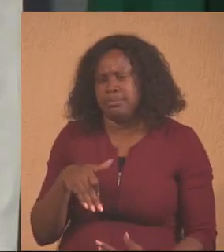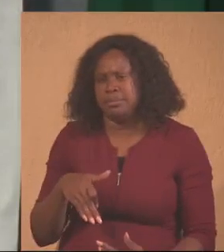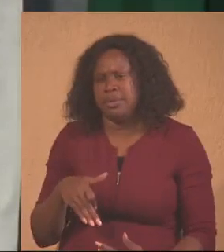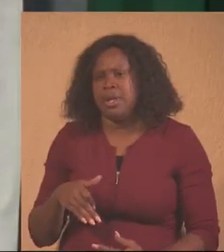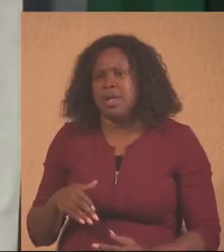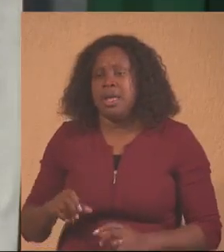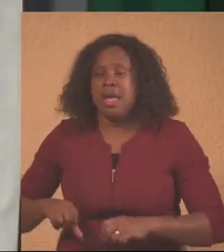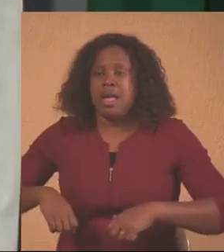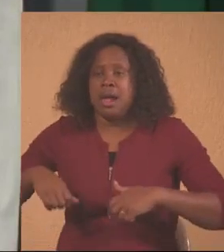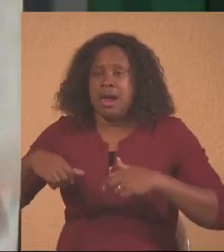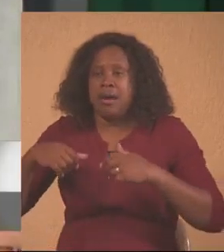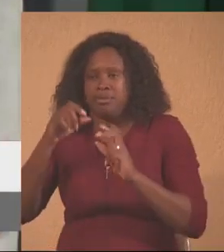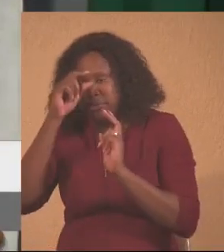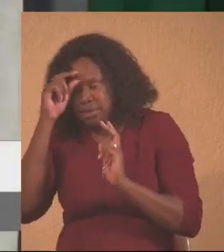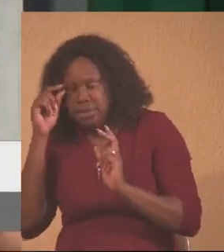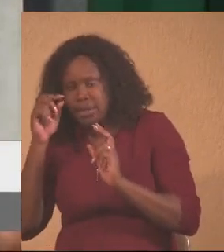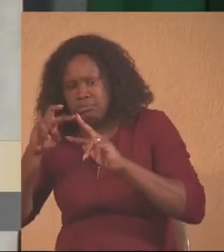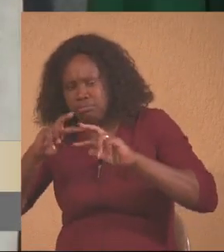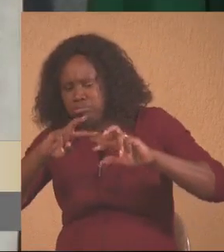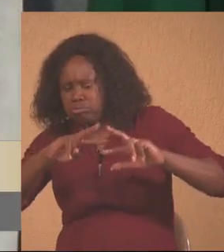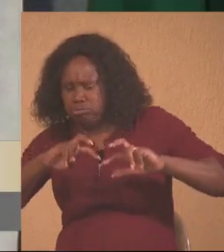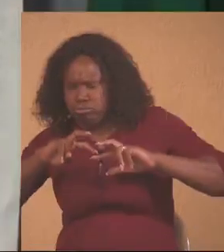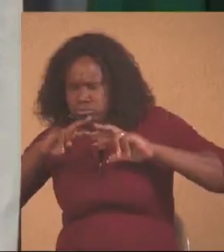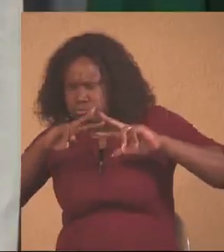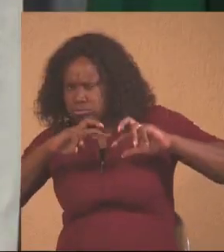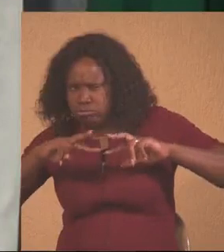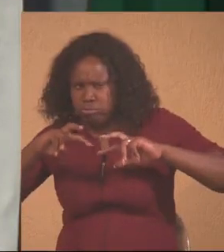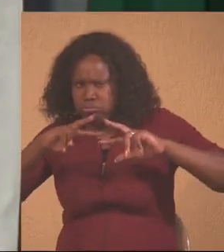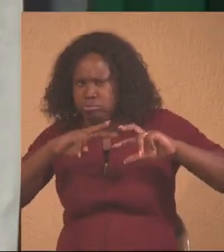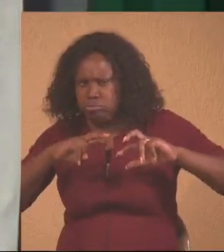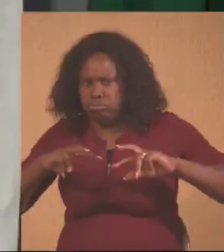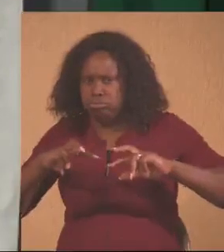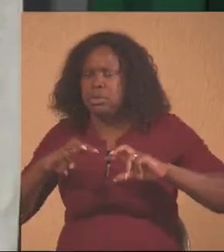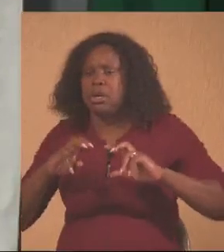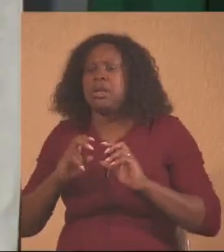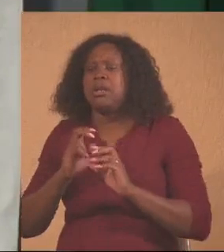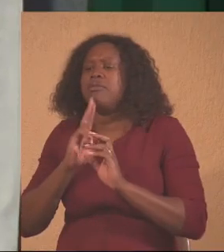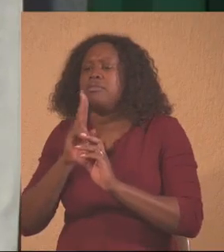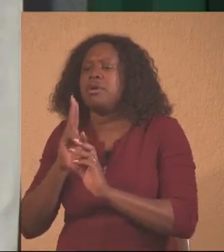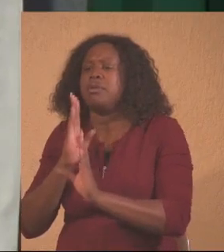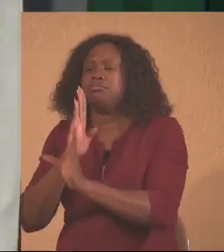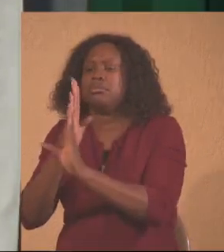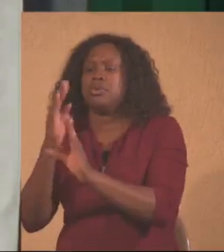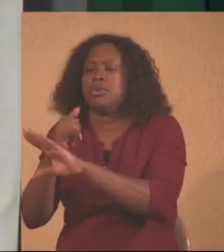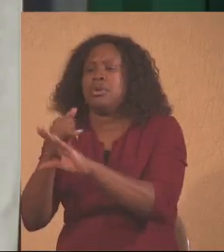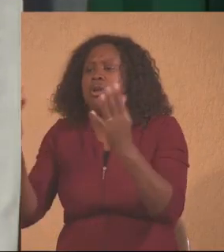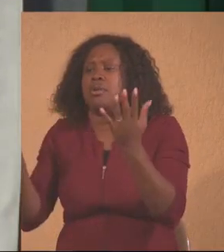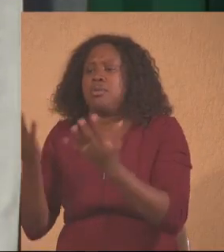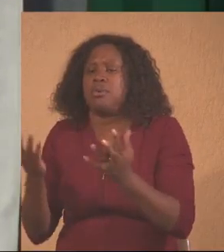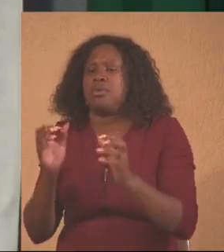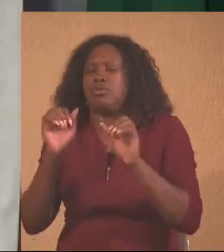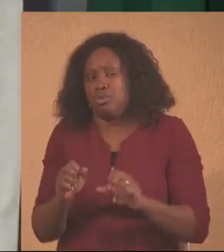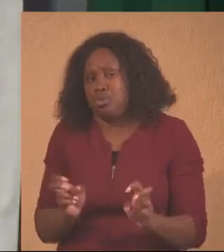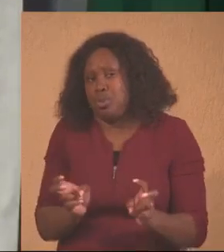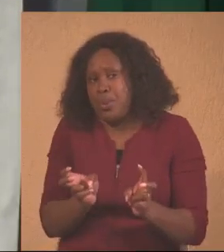do screening. And then those ones will direct them to the places of the sites where quarantine